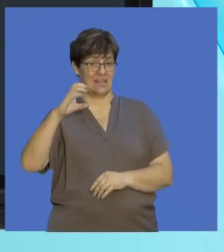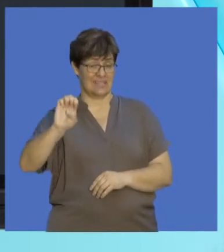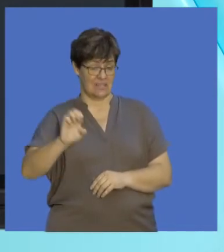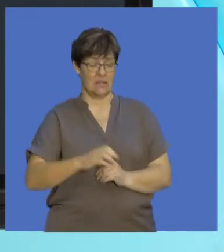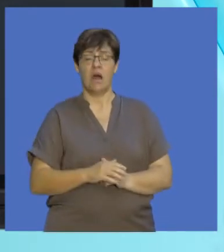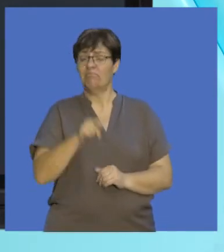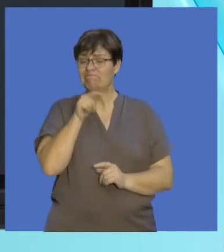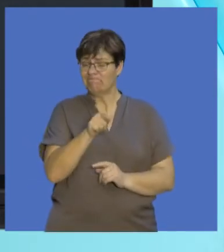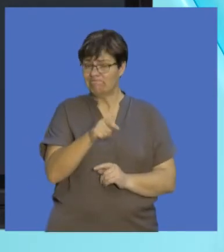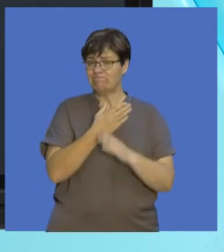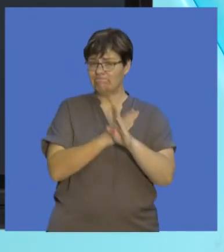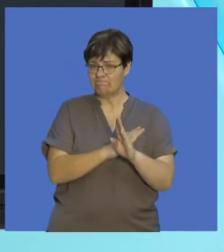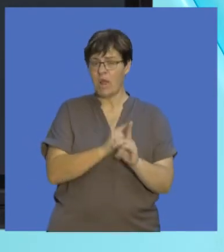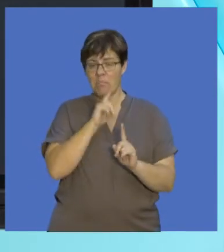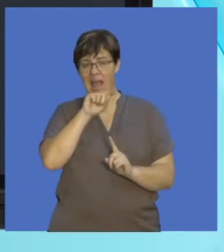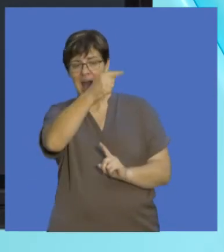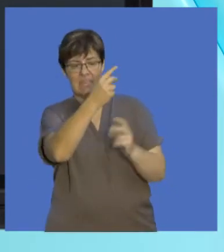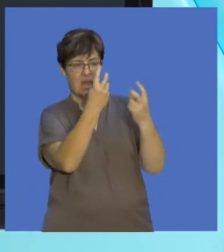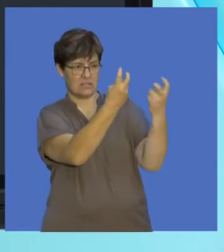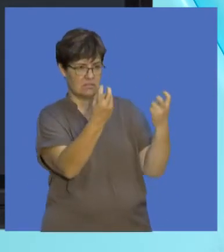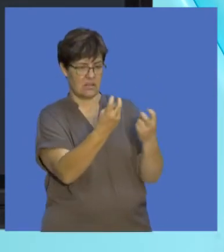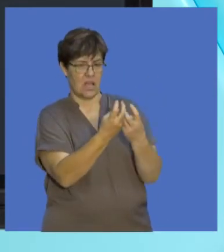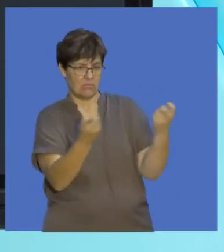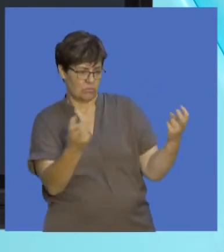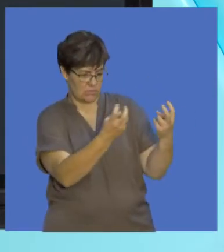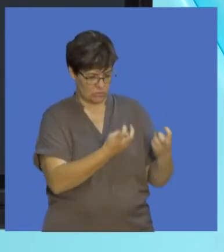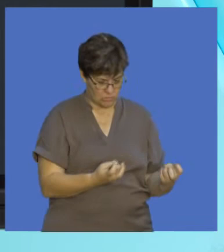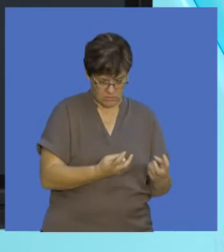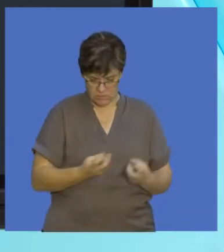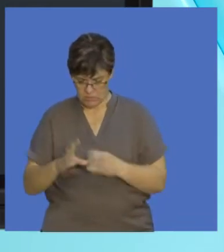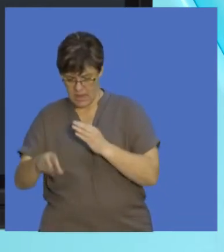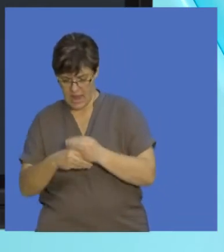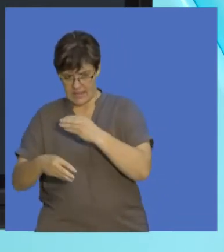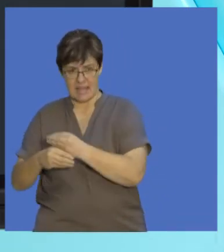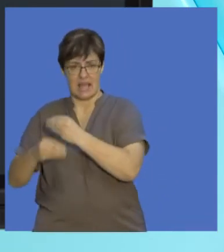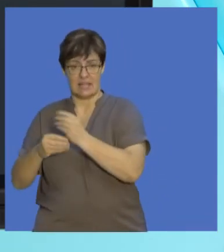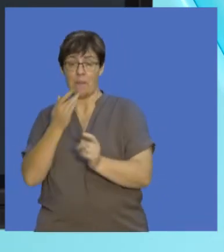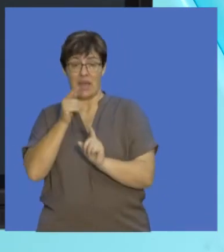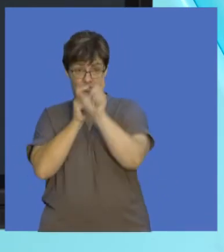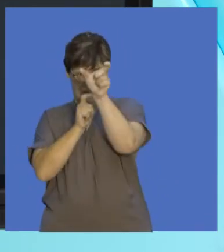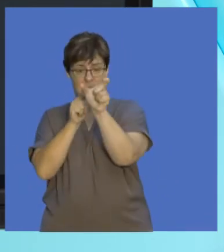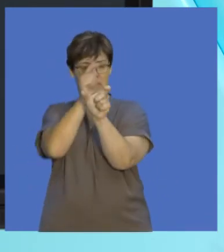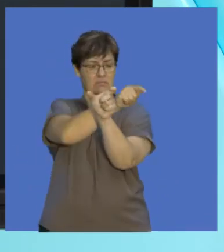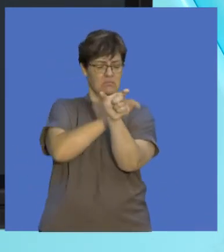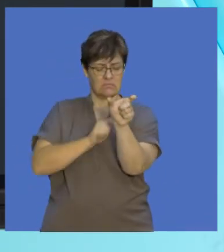concept that it has to do with the other devices that are connected in the circuit outside the battery for now.